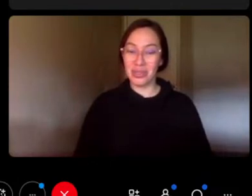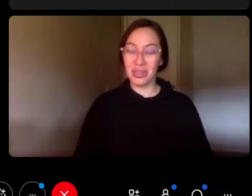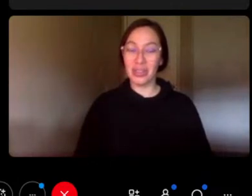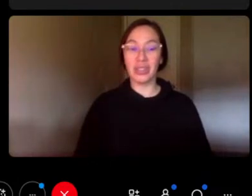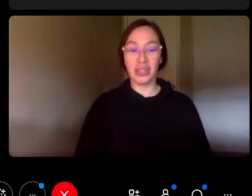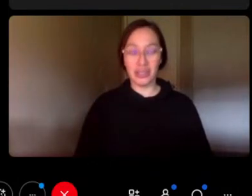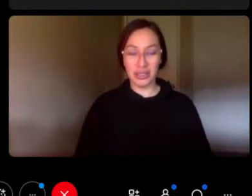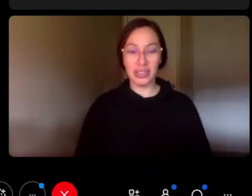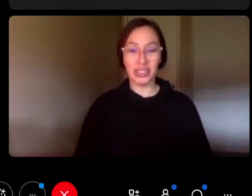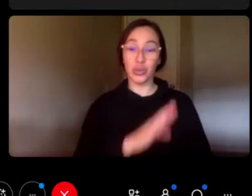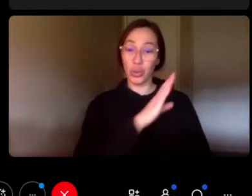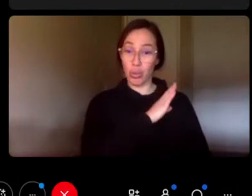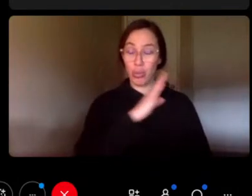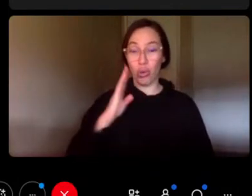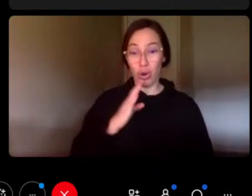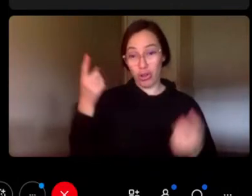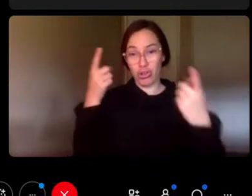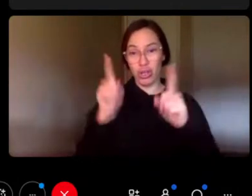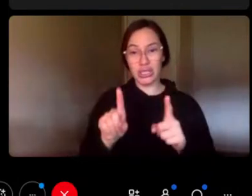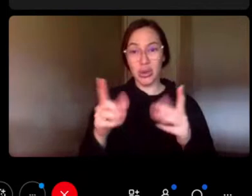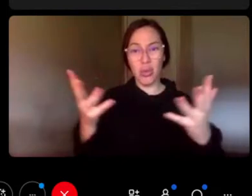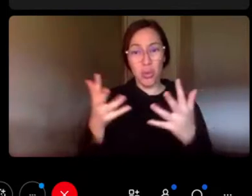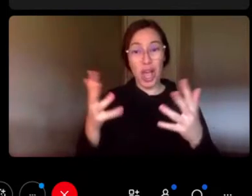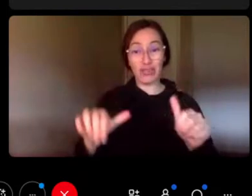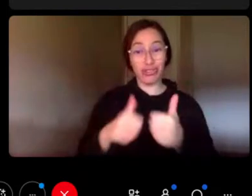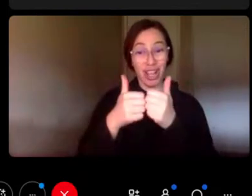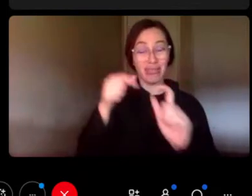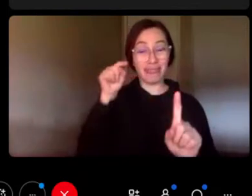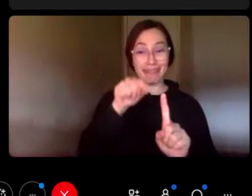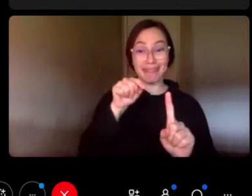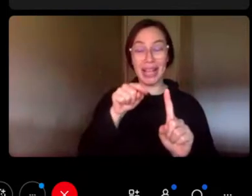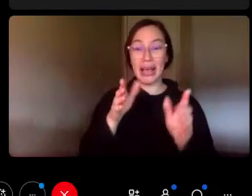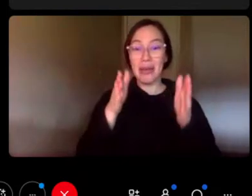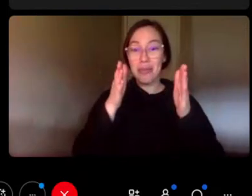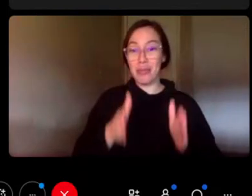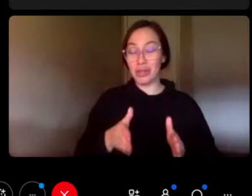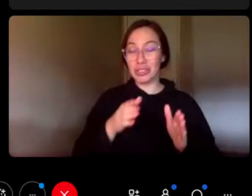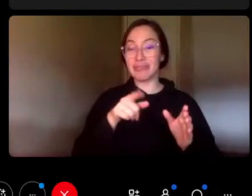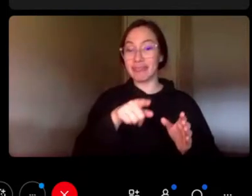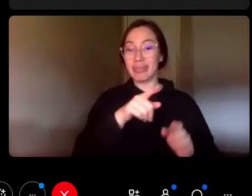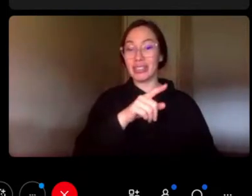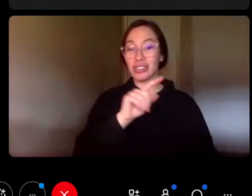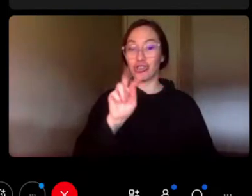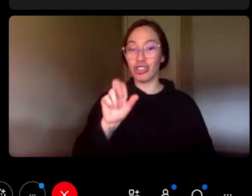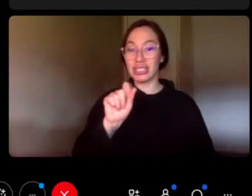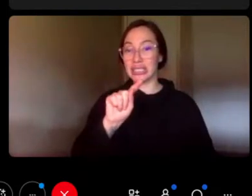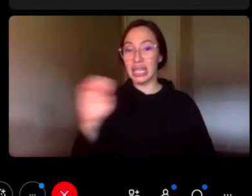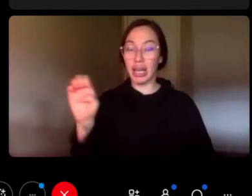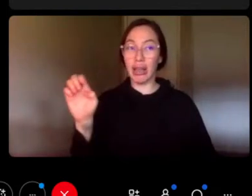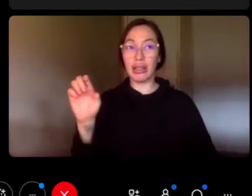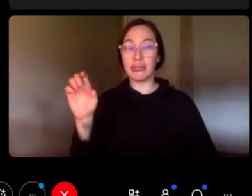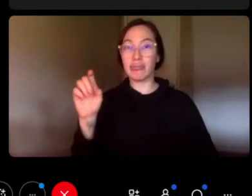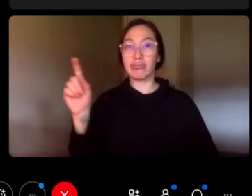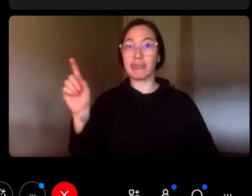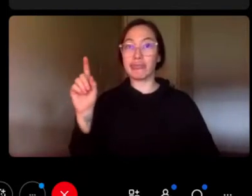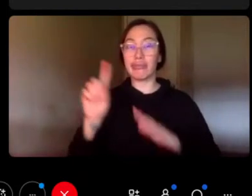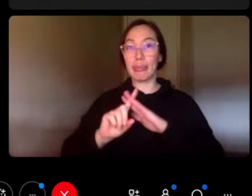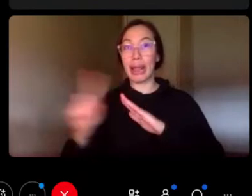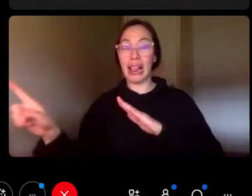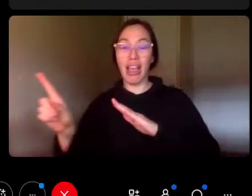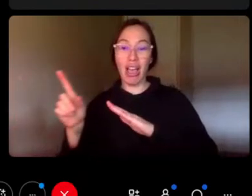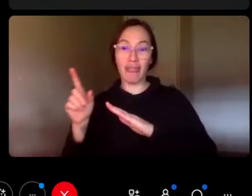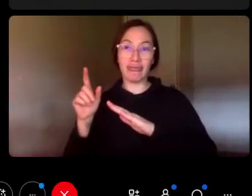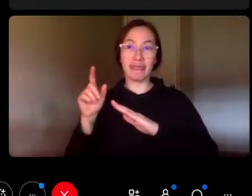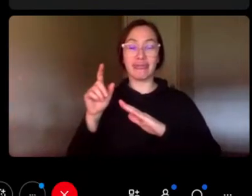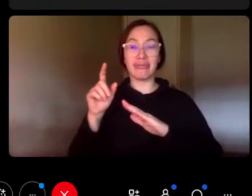And so the board agrees, you know, what is really a challenge is when individual trustees peel off, and especially when the big issues happen, and they will, the